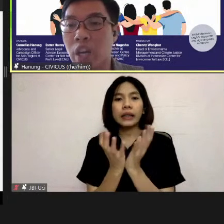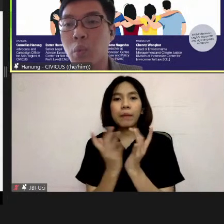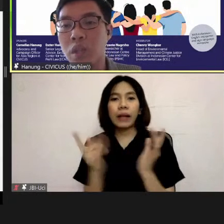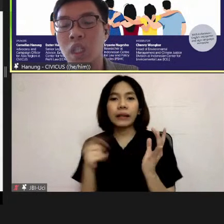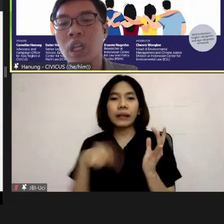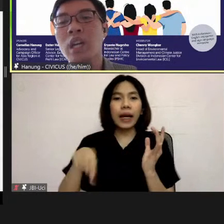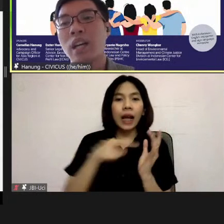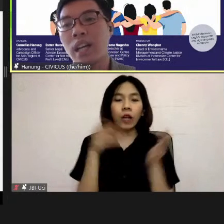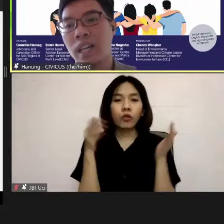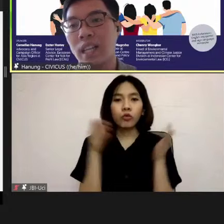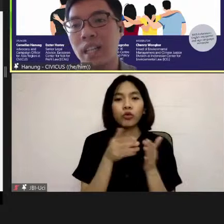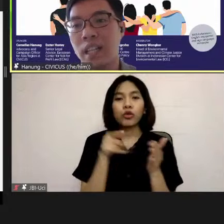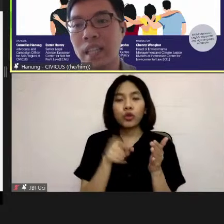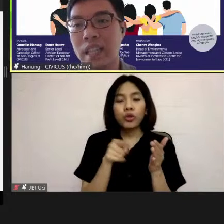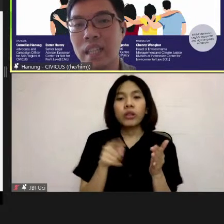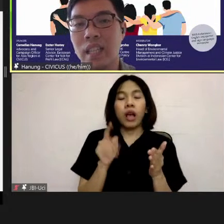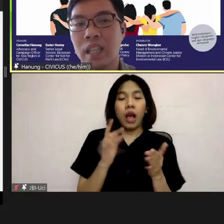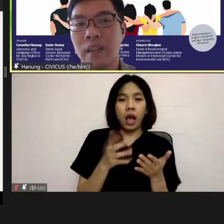reasons why we